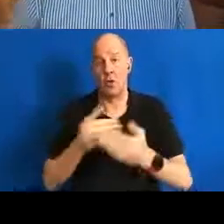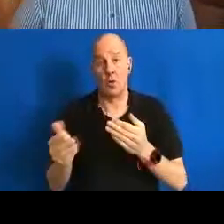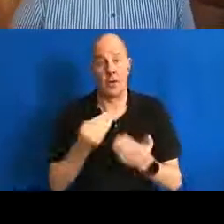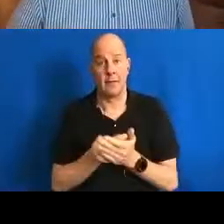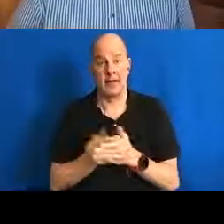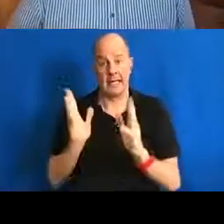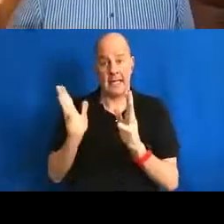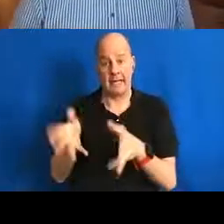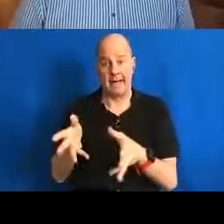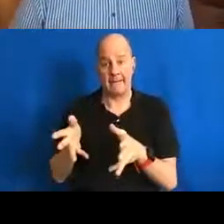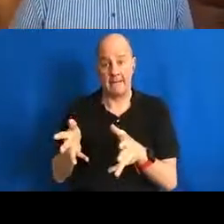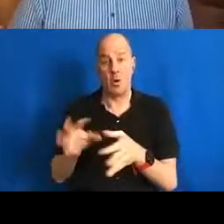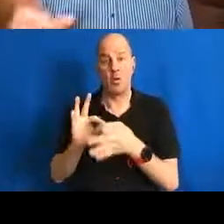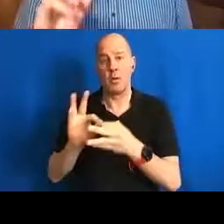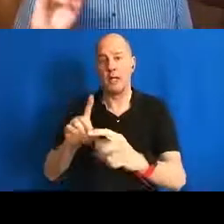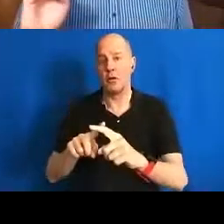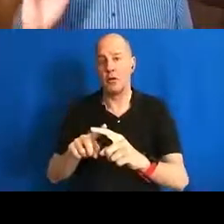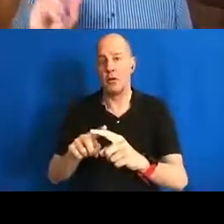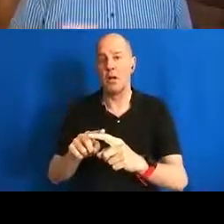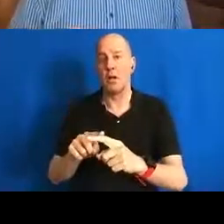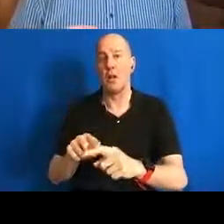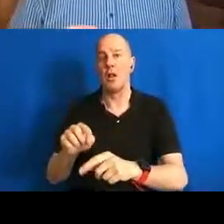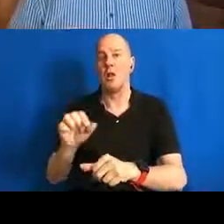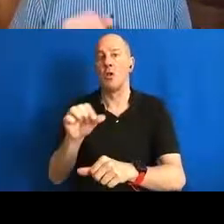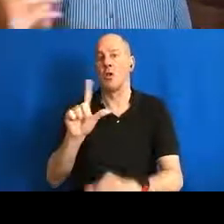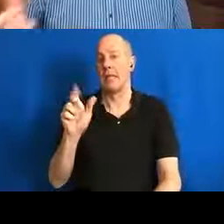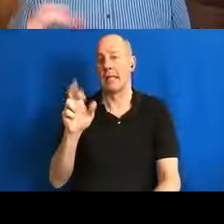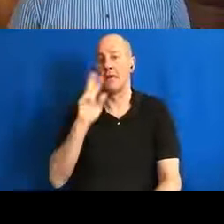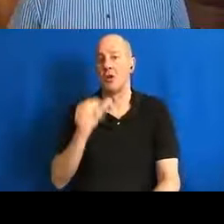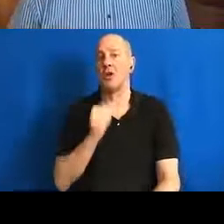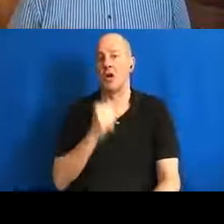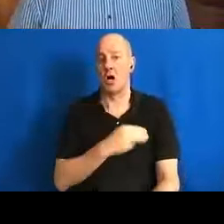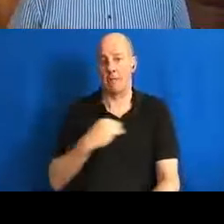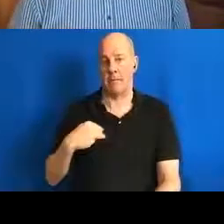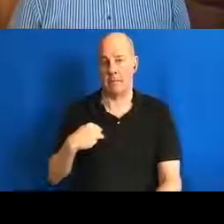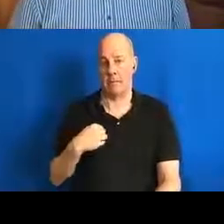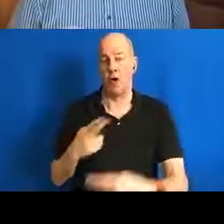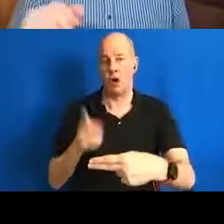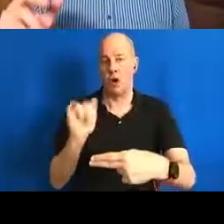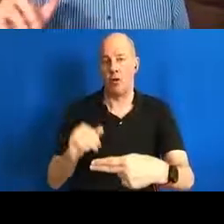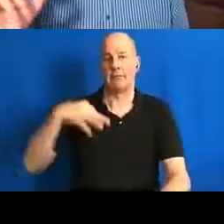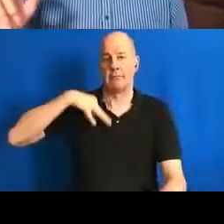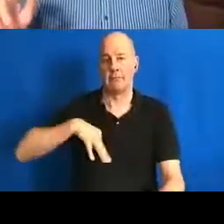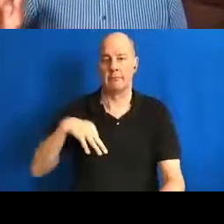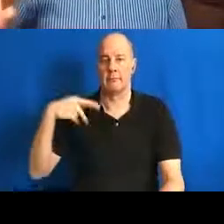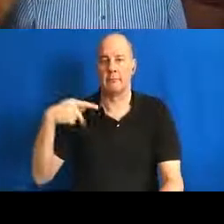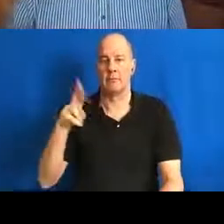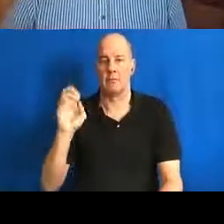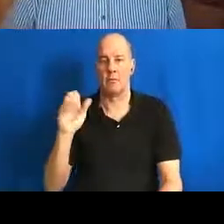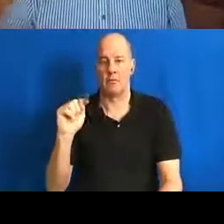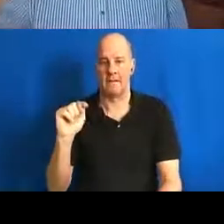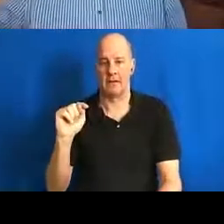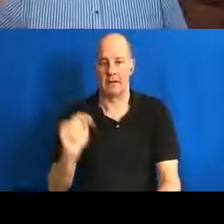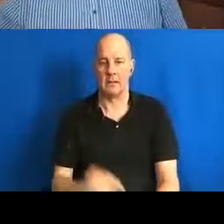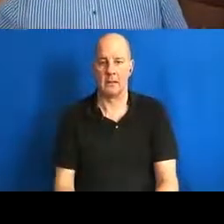attributable to the labor of those non-members, that's what we call profits. And that's why sometimes you'll hear profit is